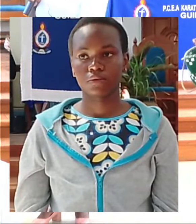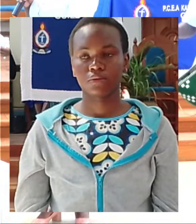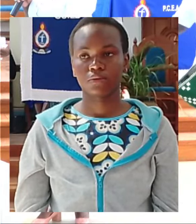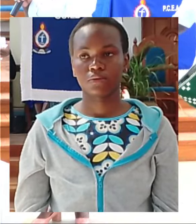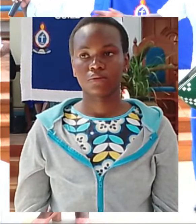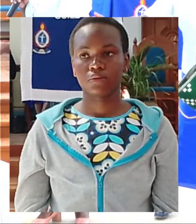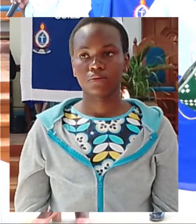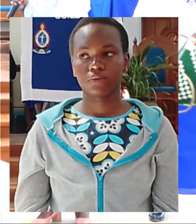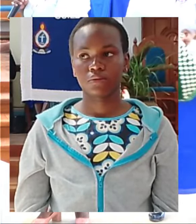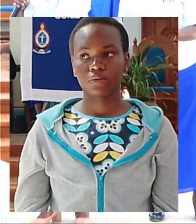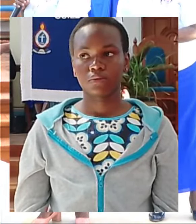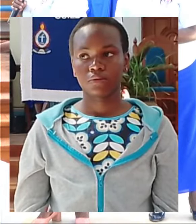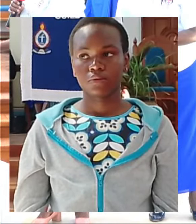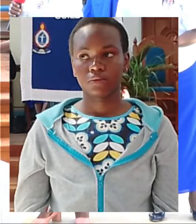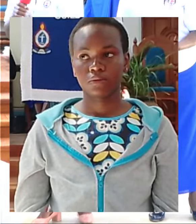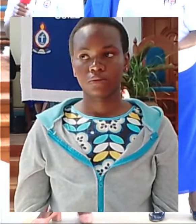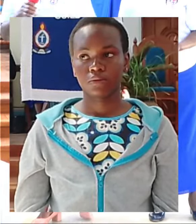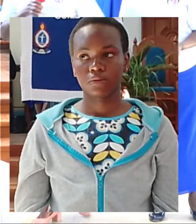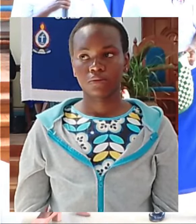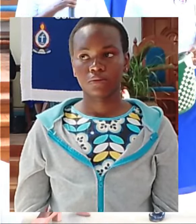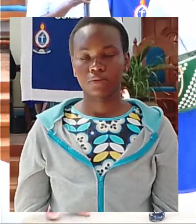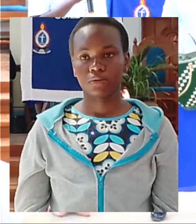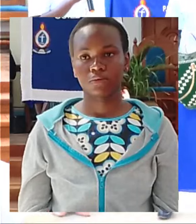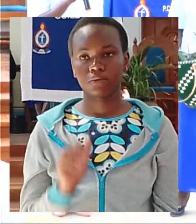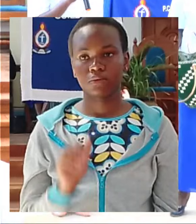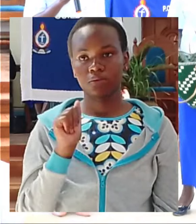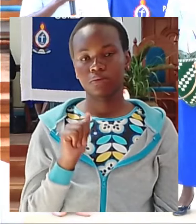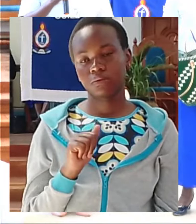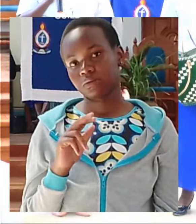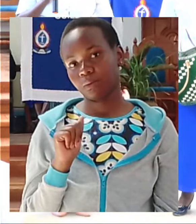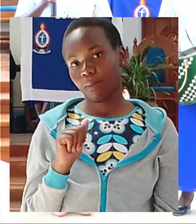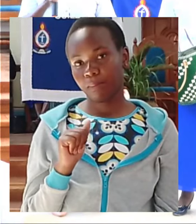Anne, can you calculate this one? Check how much it is.